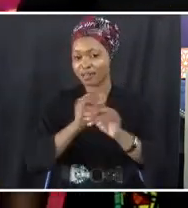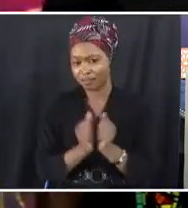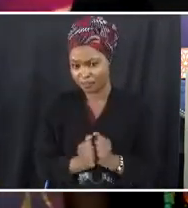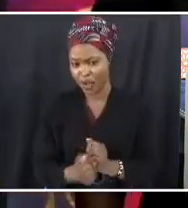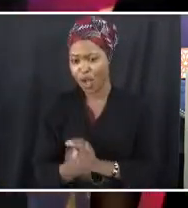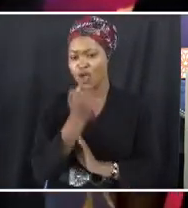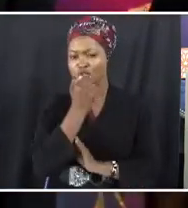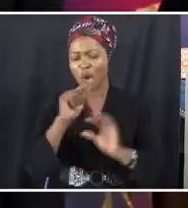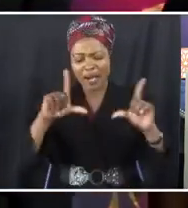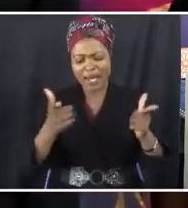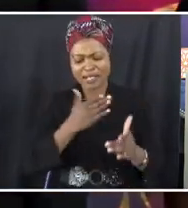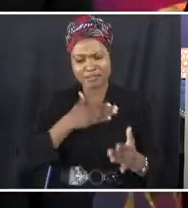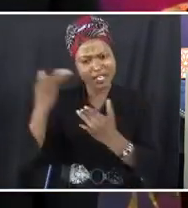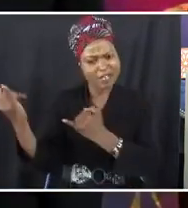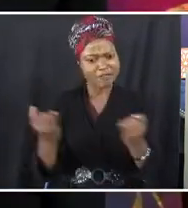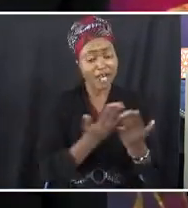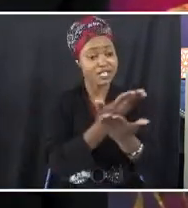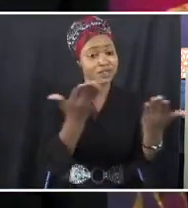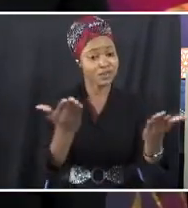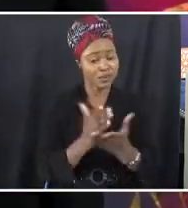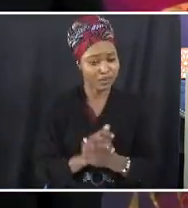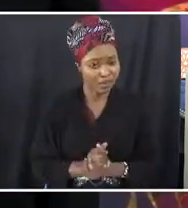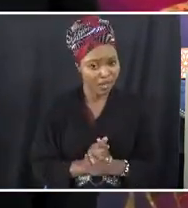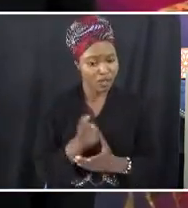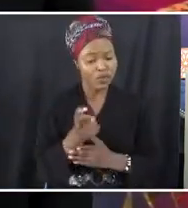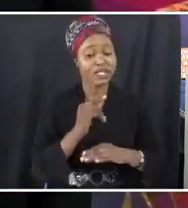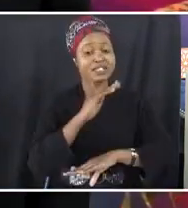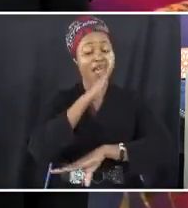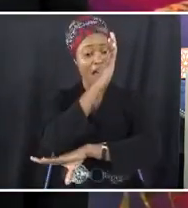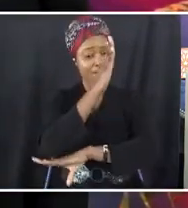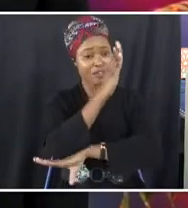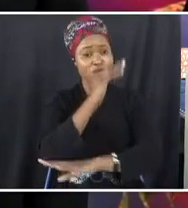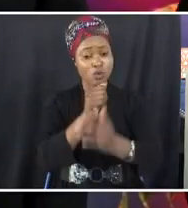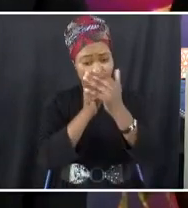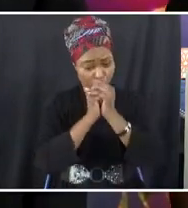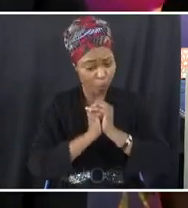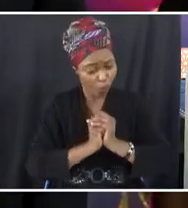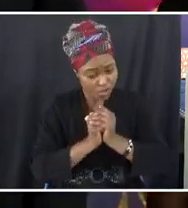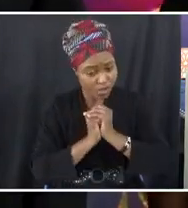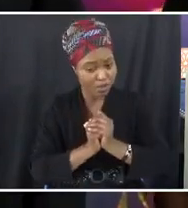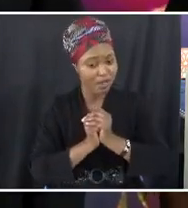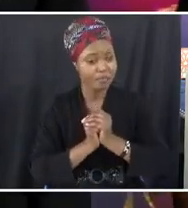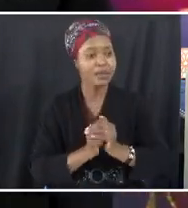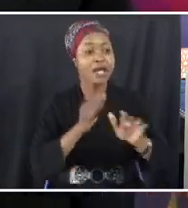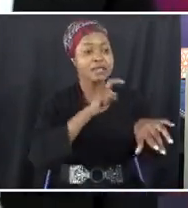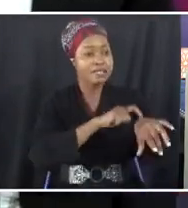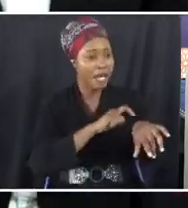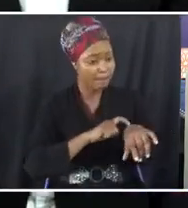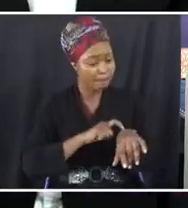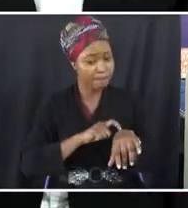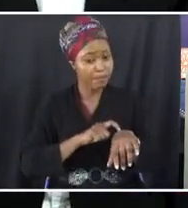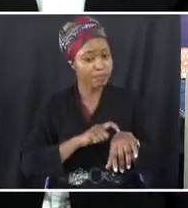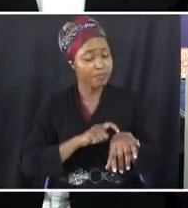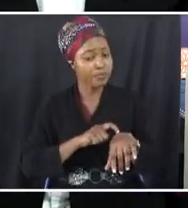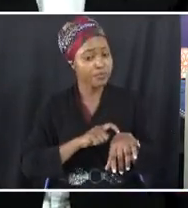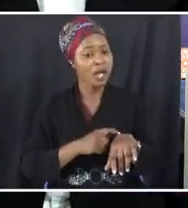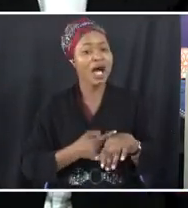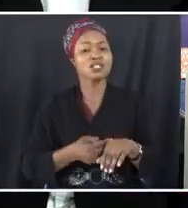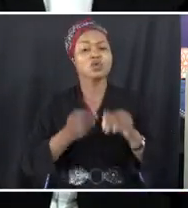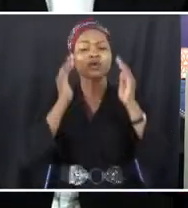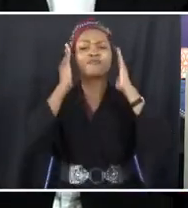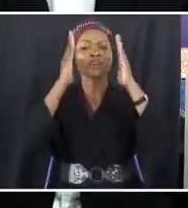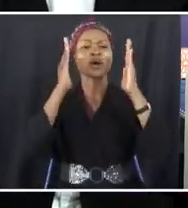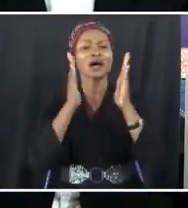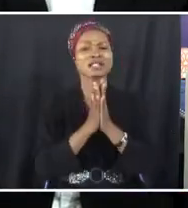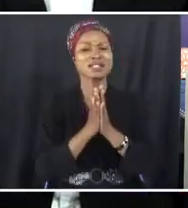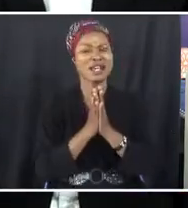so allow me to invite you to this afternoon of worship as we look into